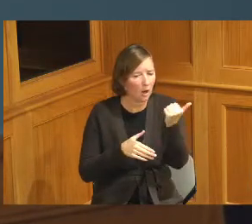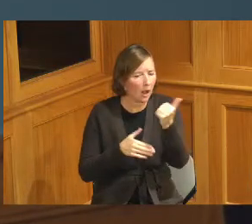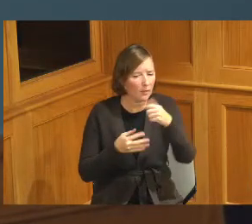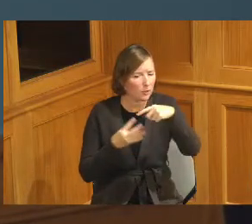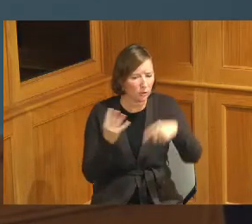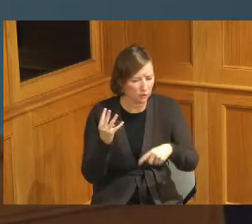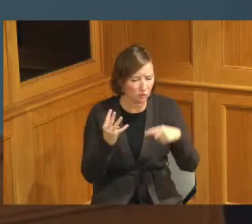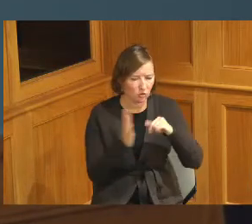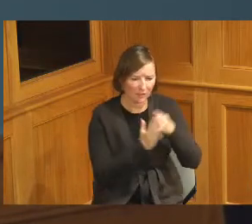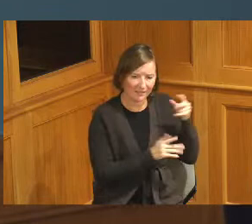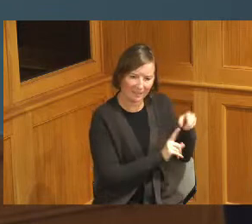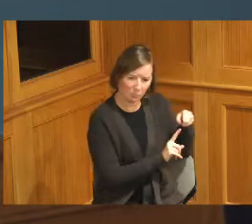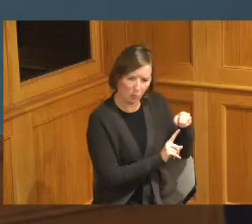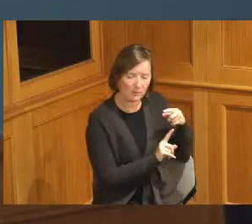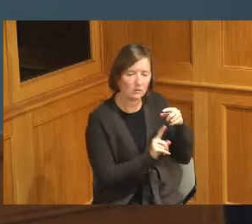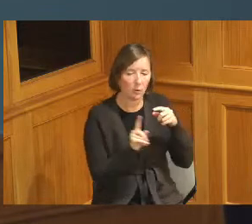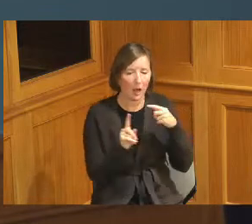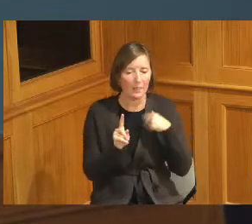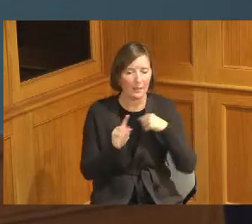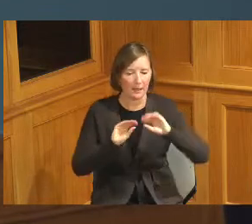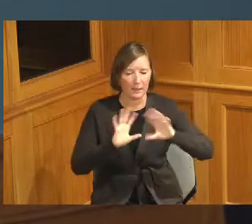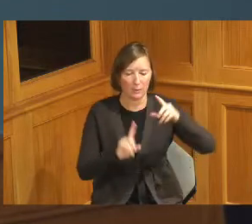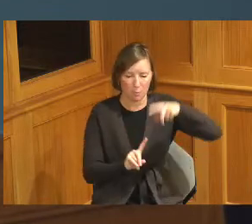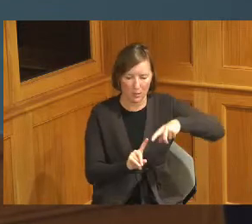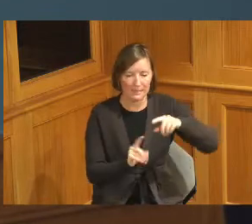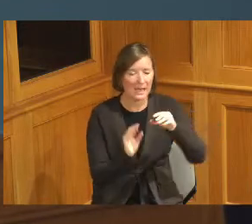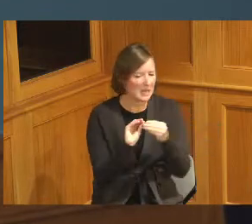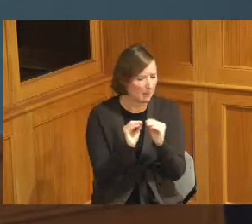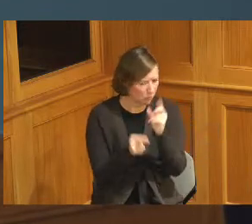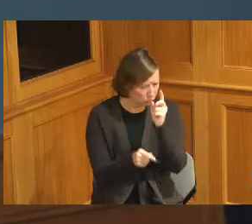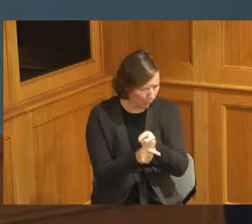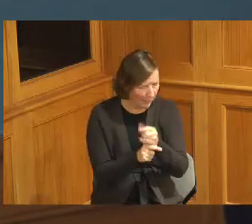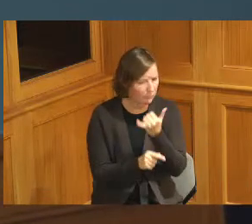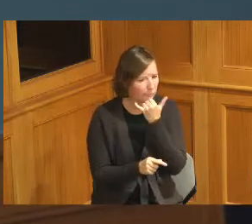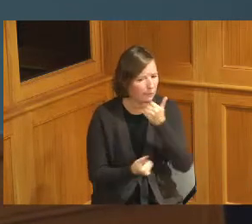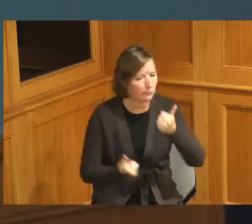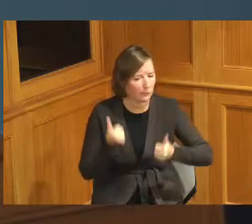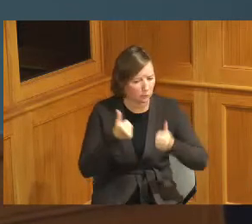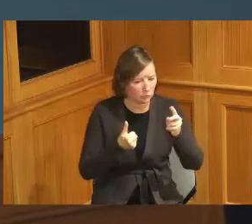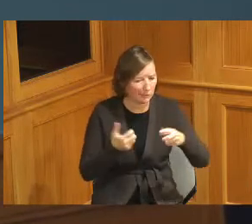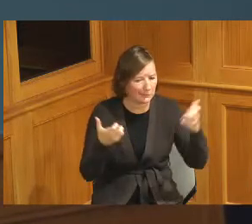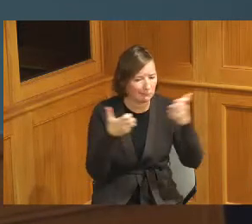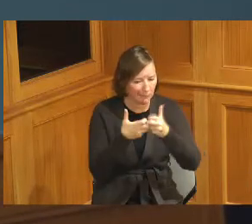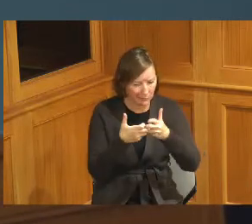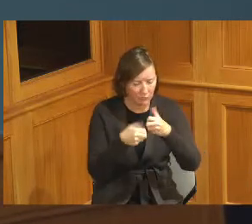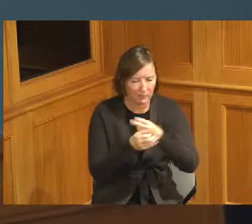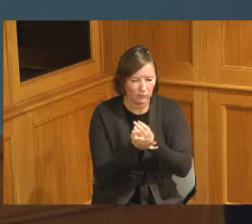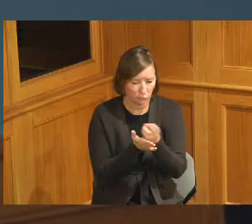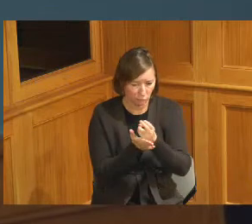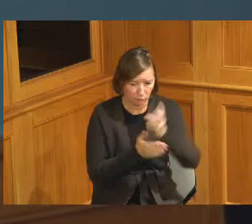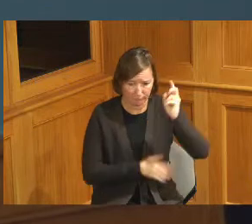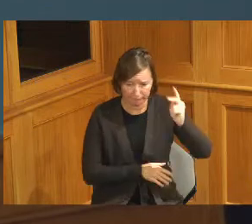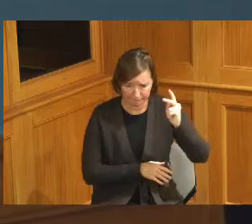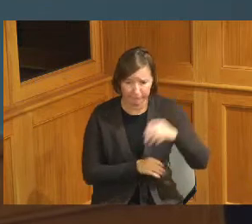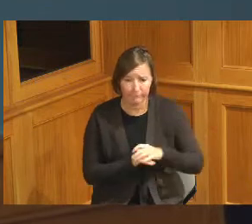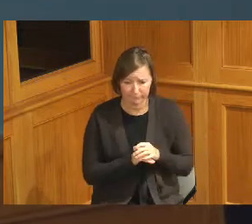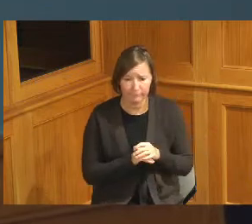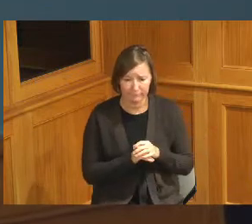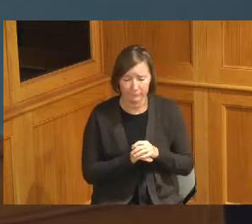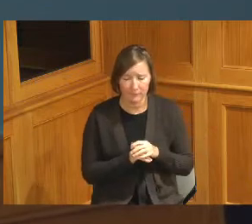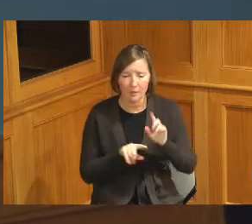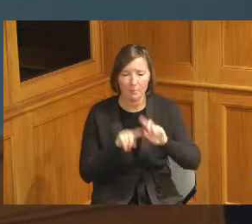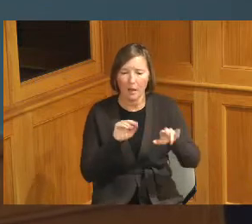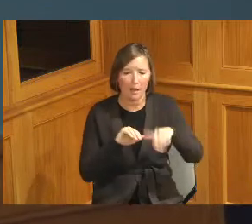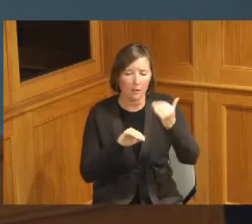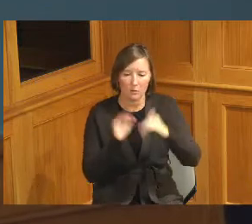items, I just want to make sure the numbers are matching up to the numbers that I had thought we had. But